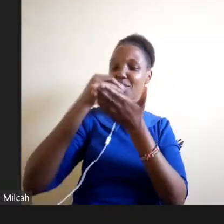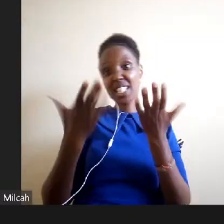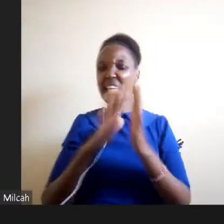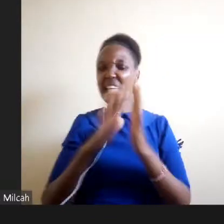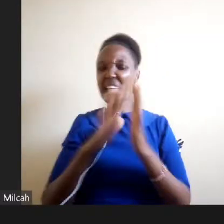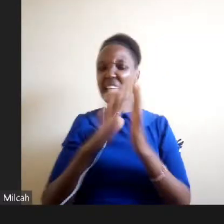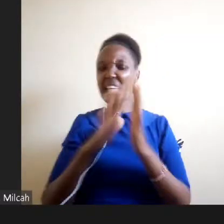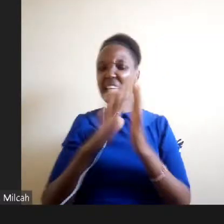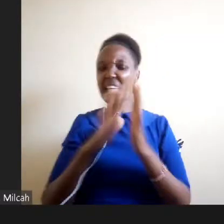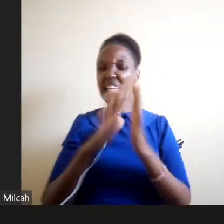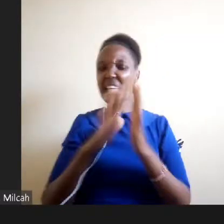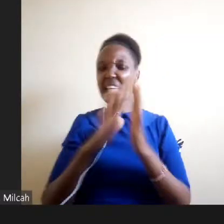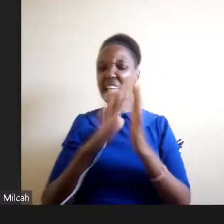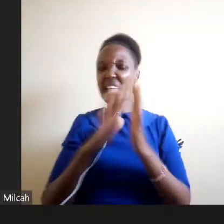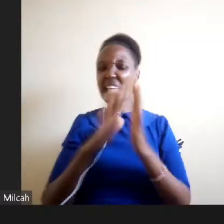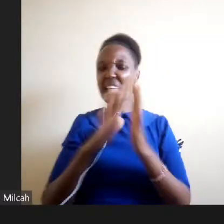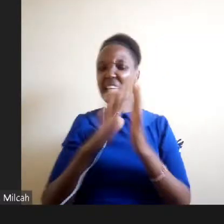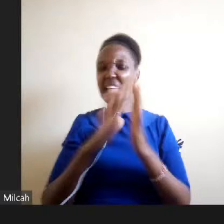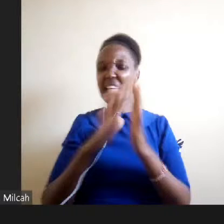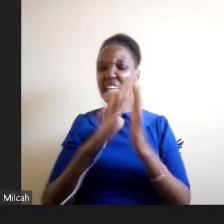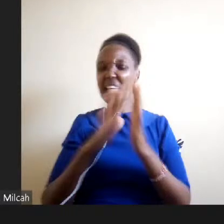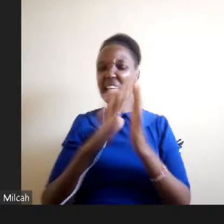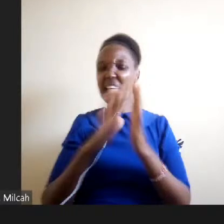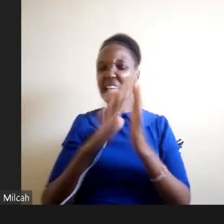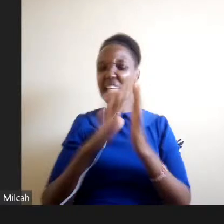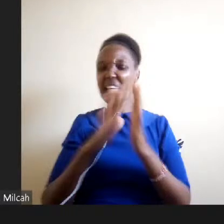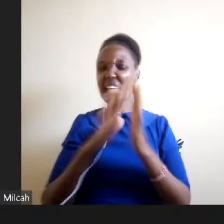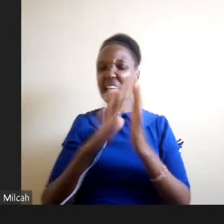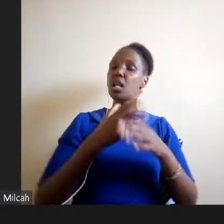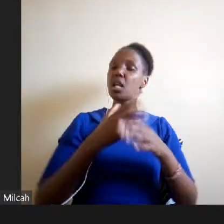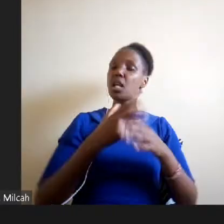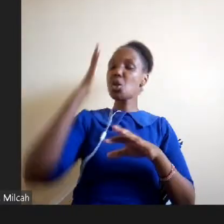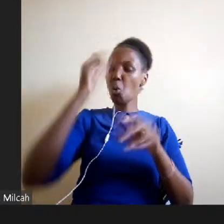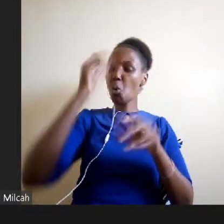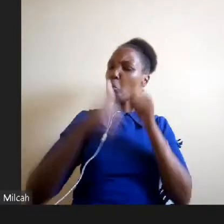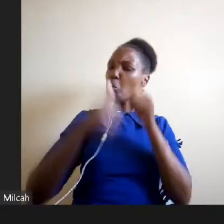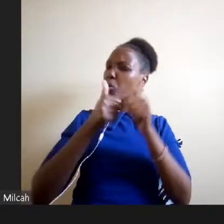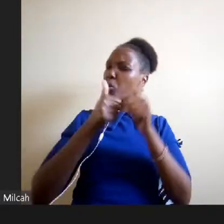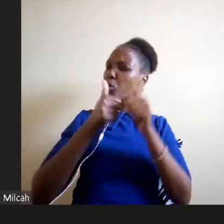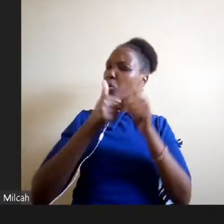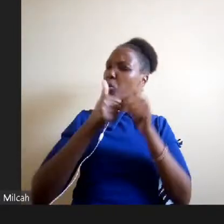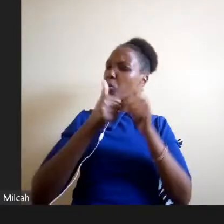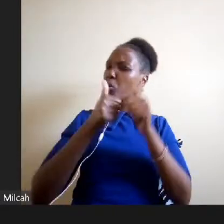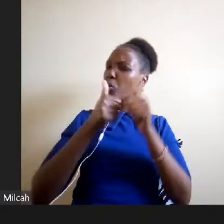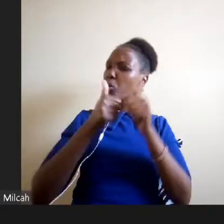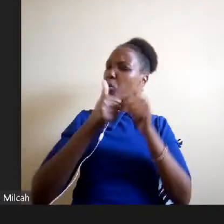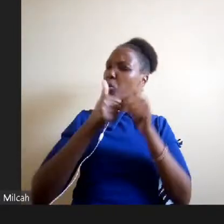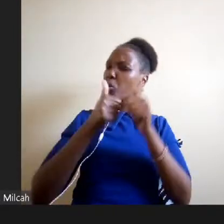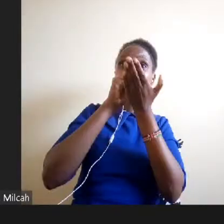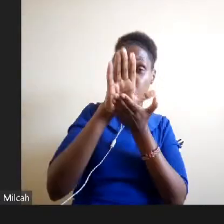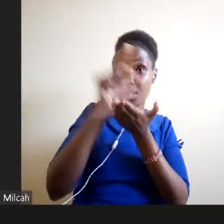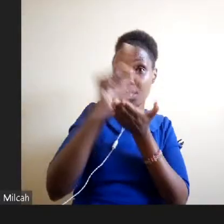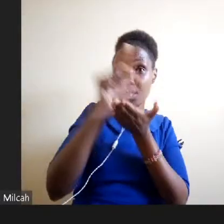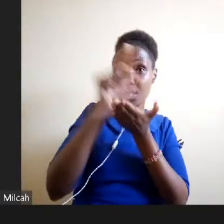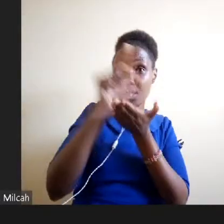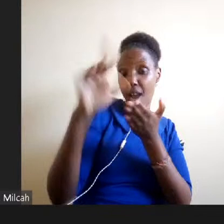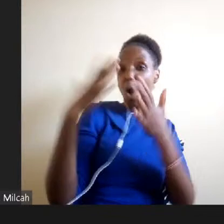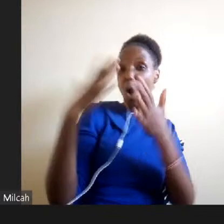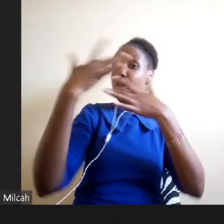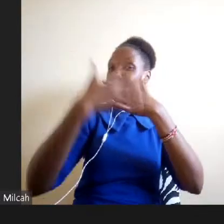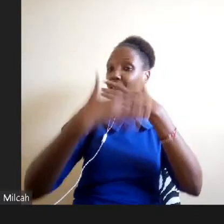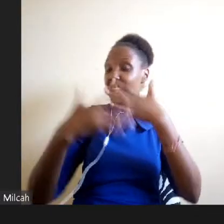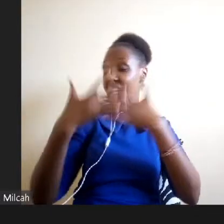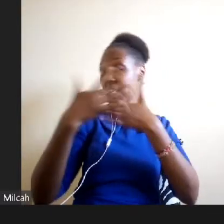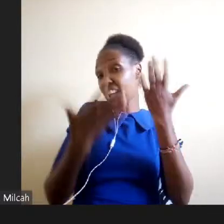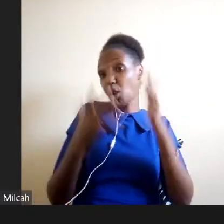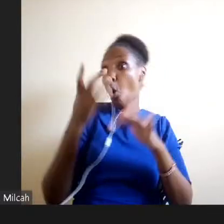we need to be able to start looking at the kind of information, as I said, that constitute to our digital footprint, so that we keep our children safe